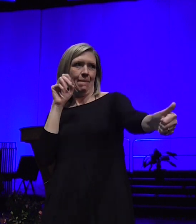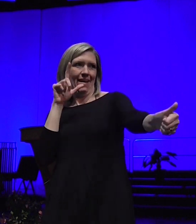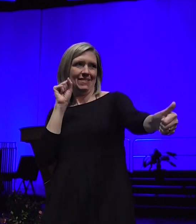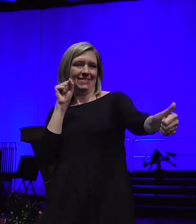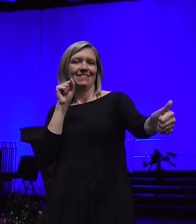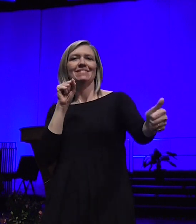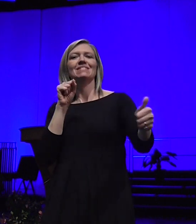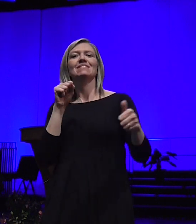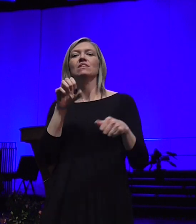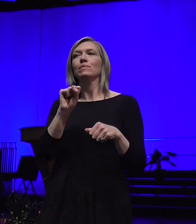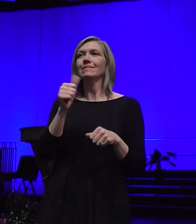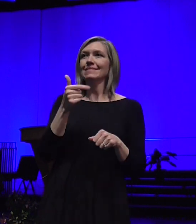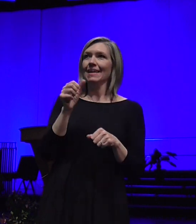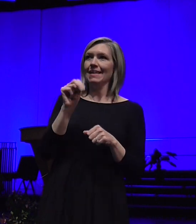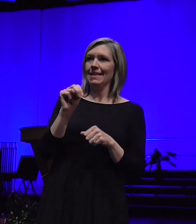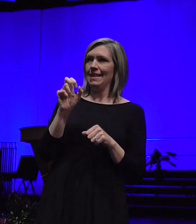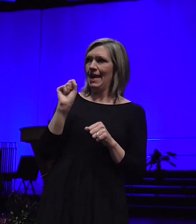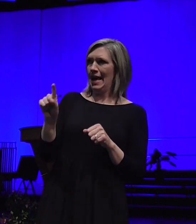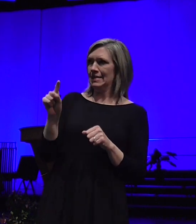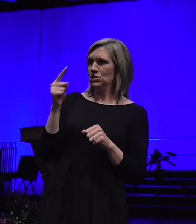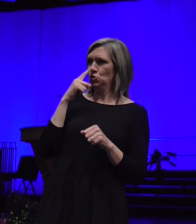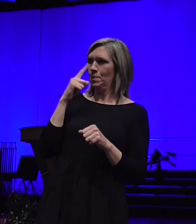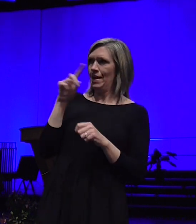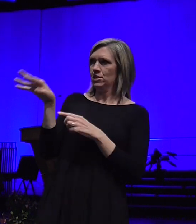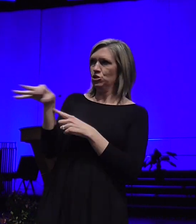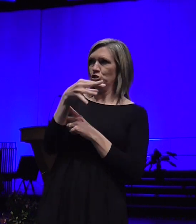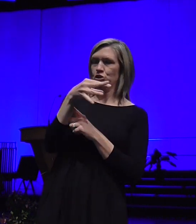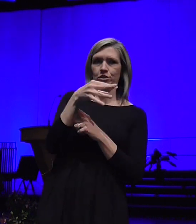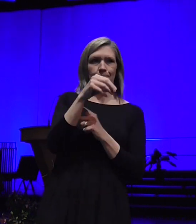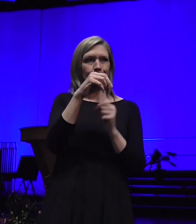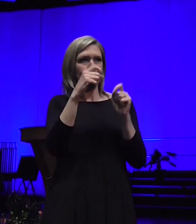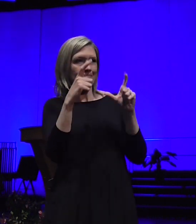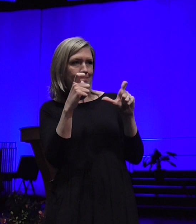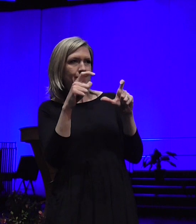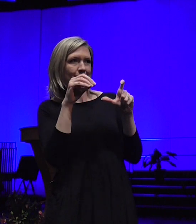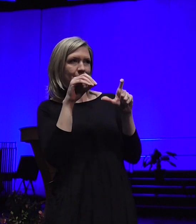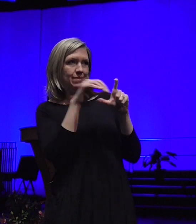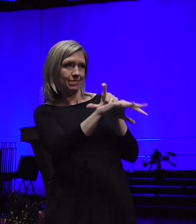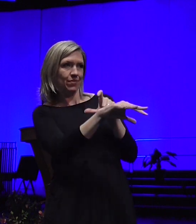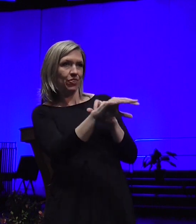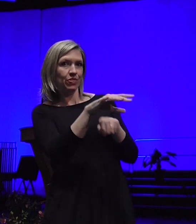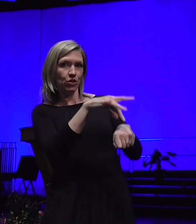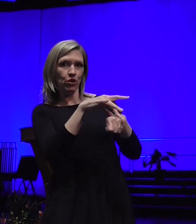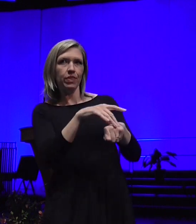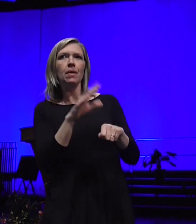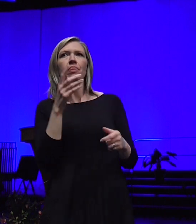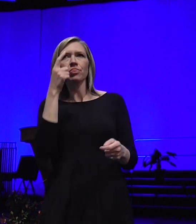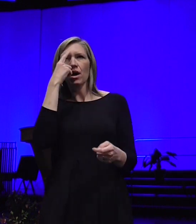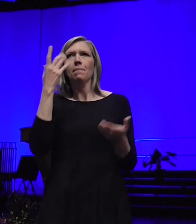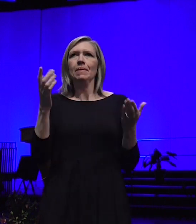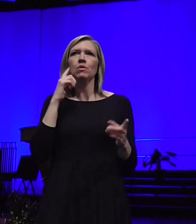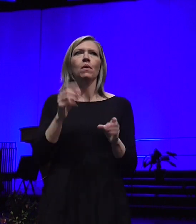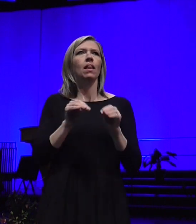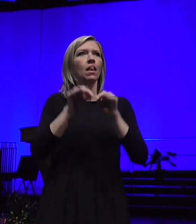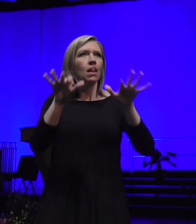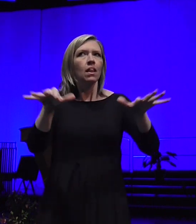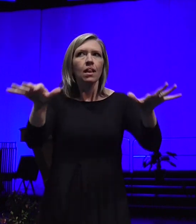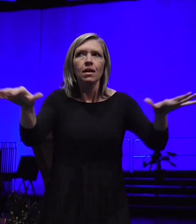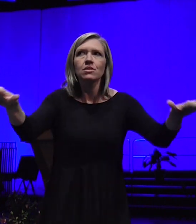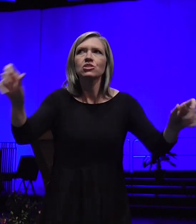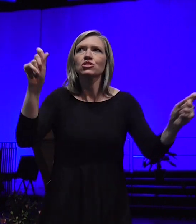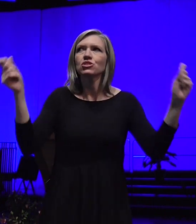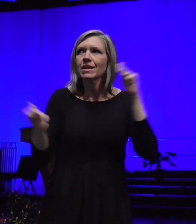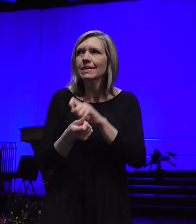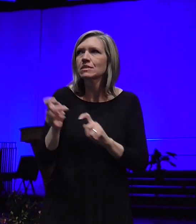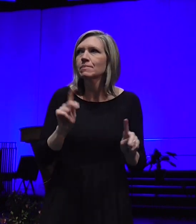if they could turn the telescope around and take this picture, because he thought this would change the consciousness of people on Earth if they could see